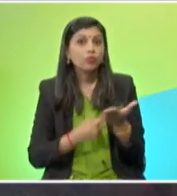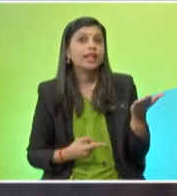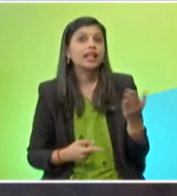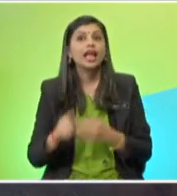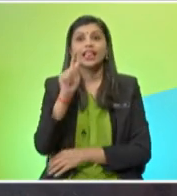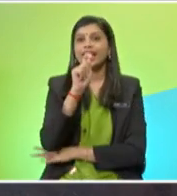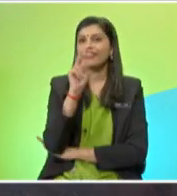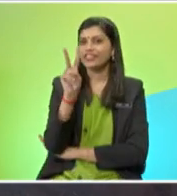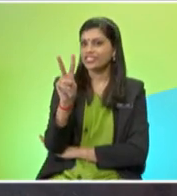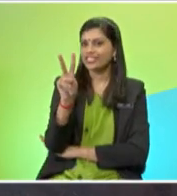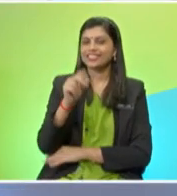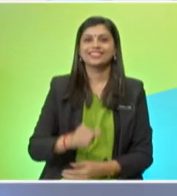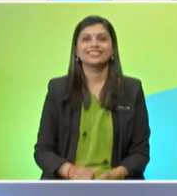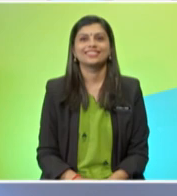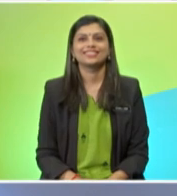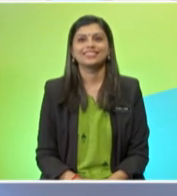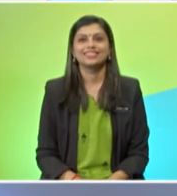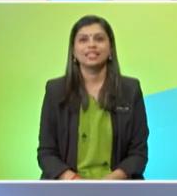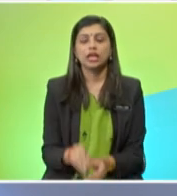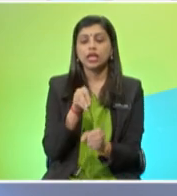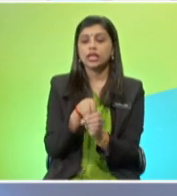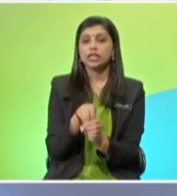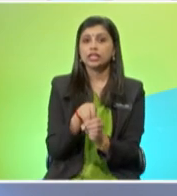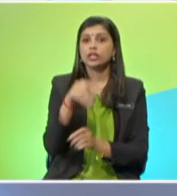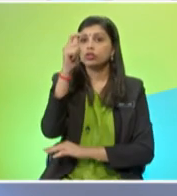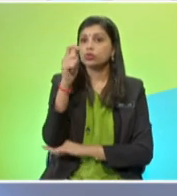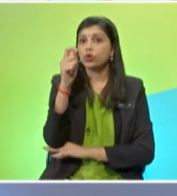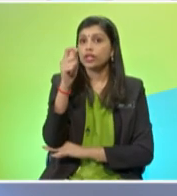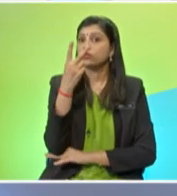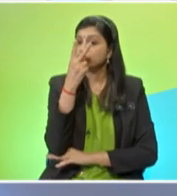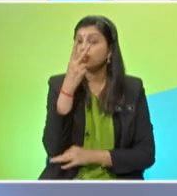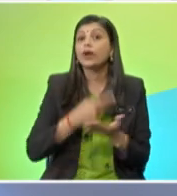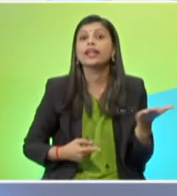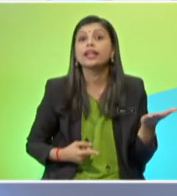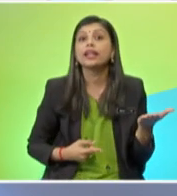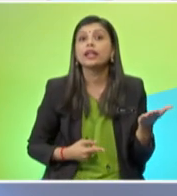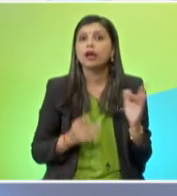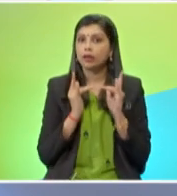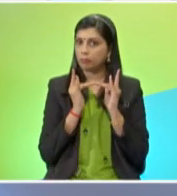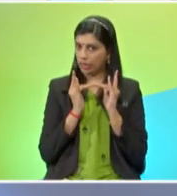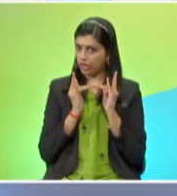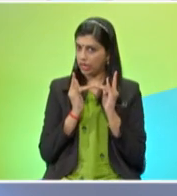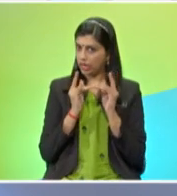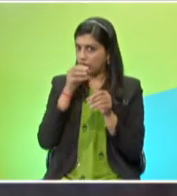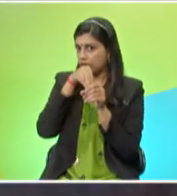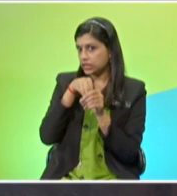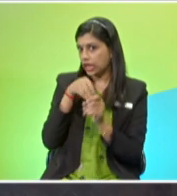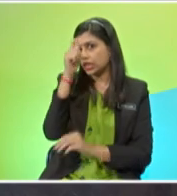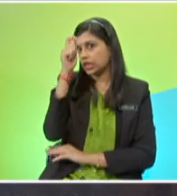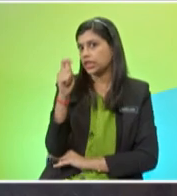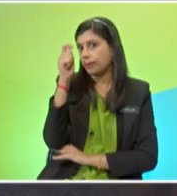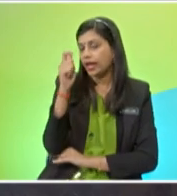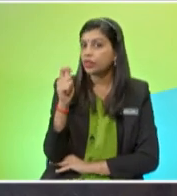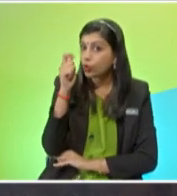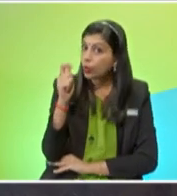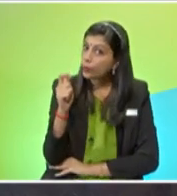television. In the bathroom, what items do you think you can find in the room? In the